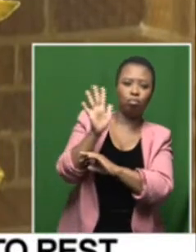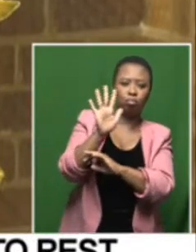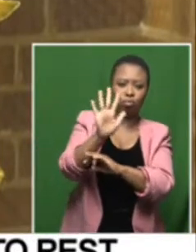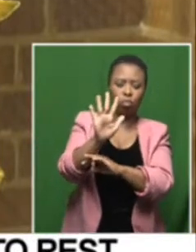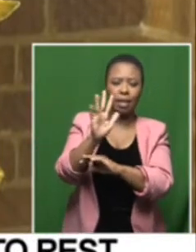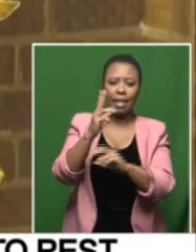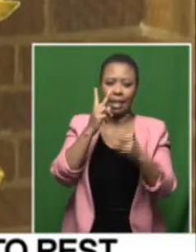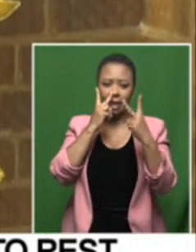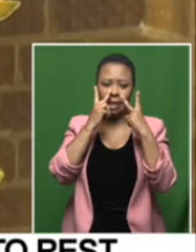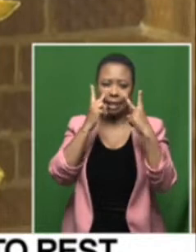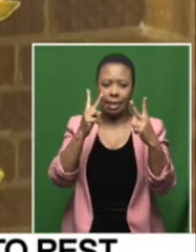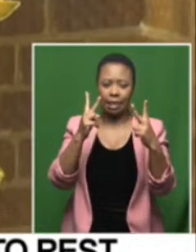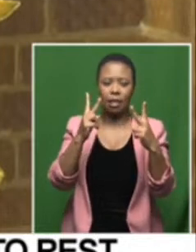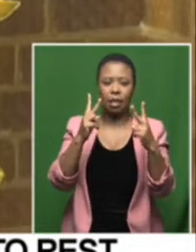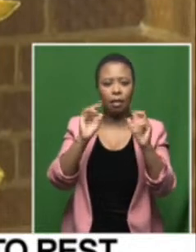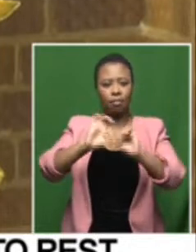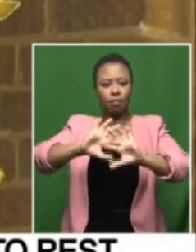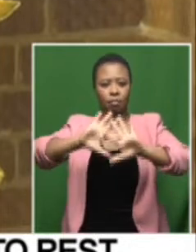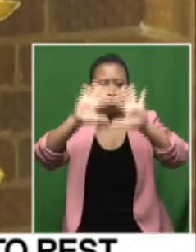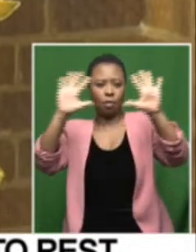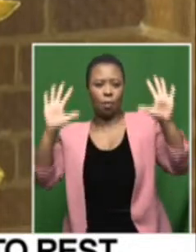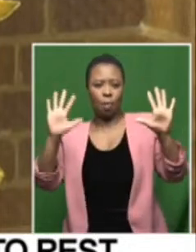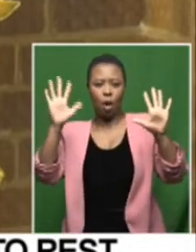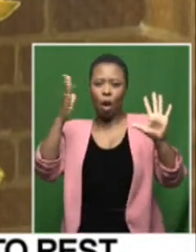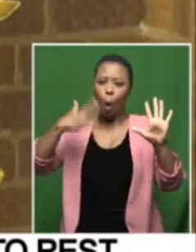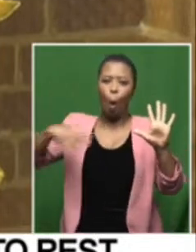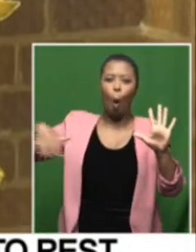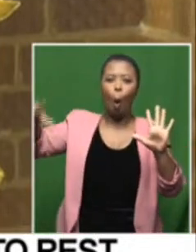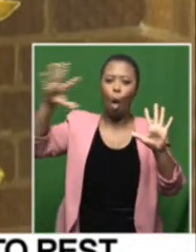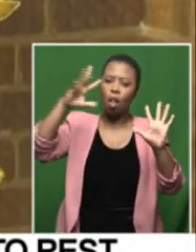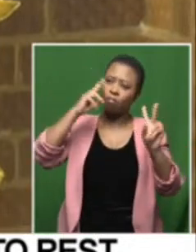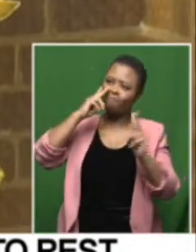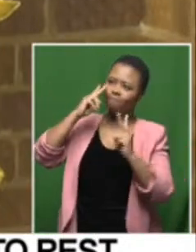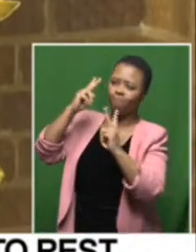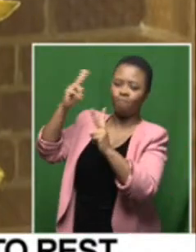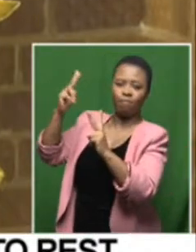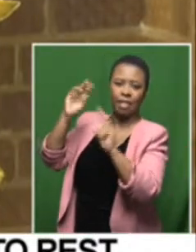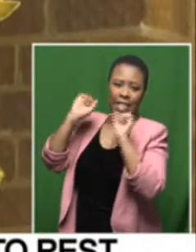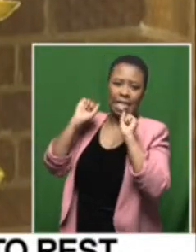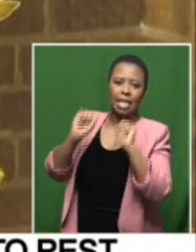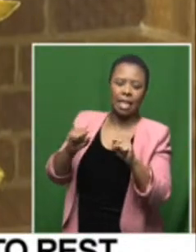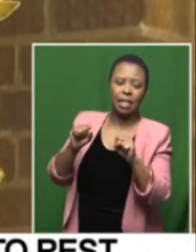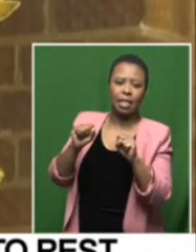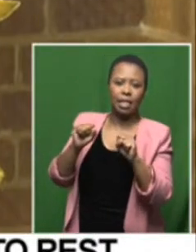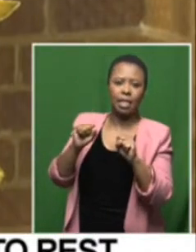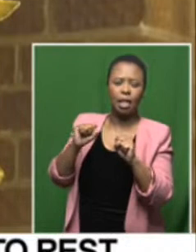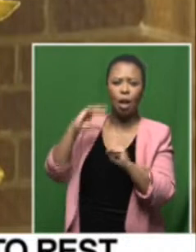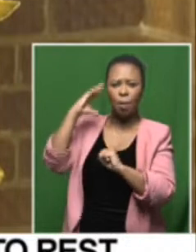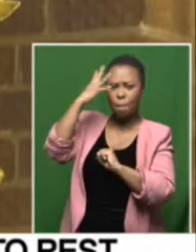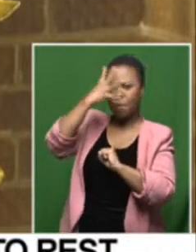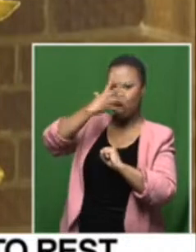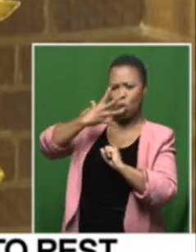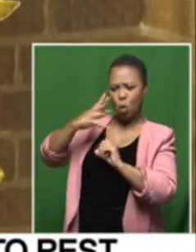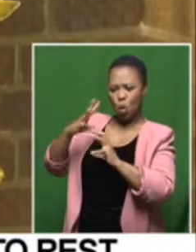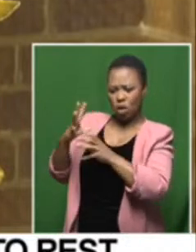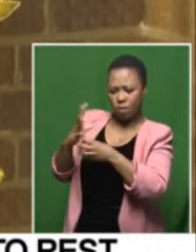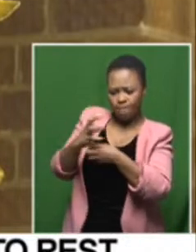spreading outward for all to see that beauty cannot be